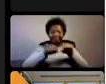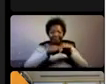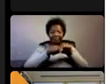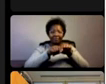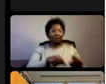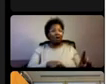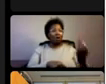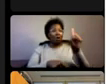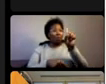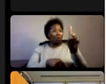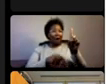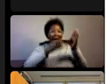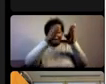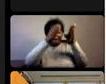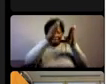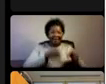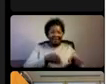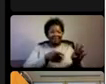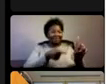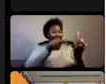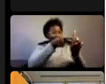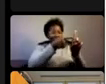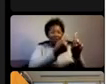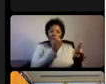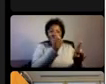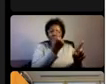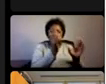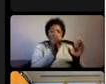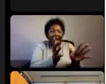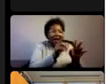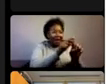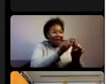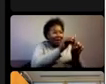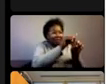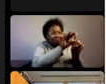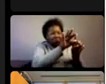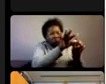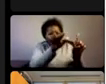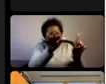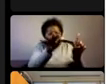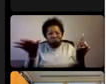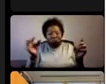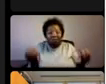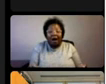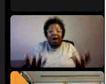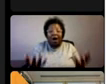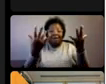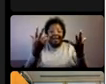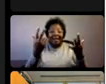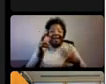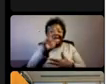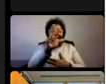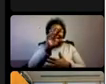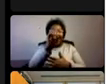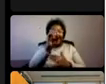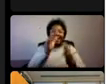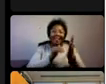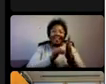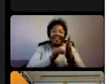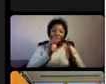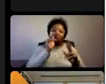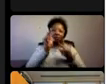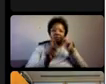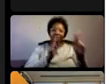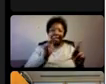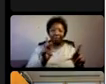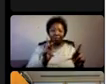one person could have spread it to over 80,000 people. That's why you saw that graph earlier,